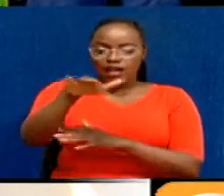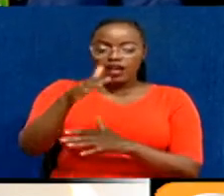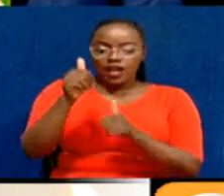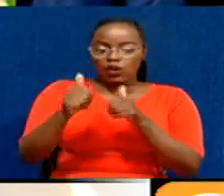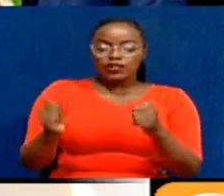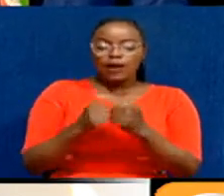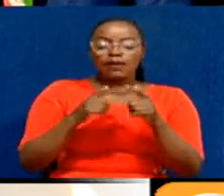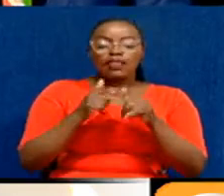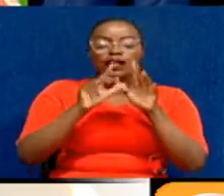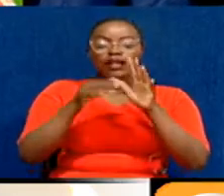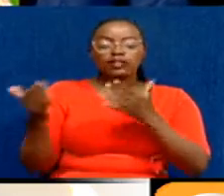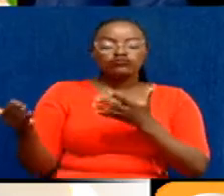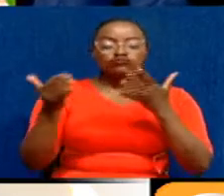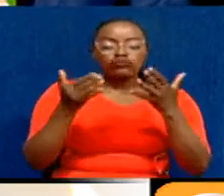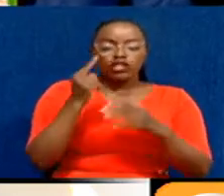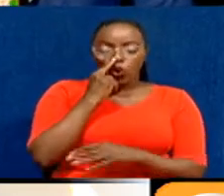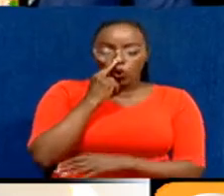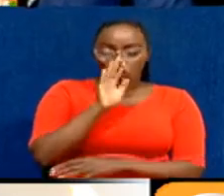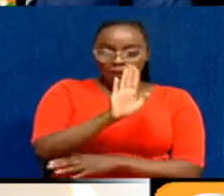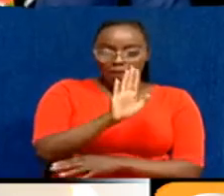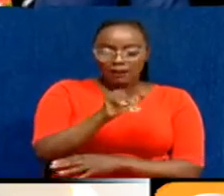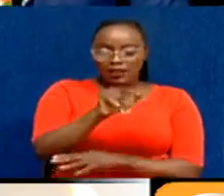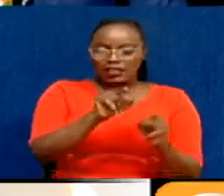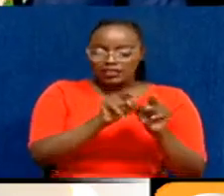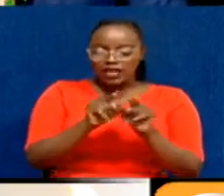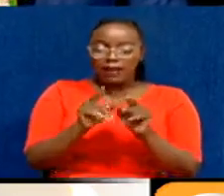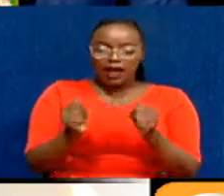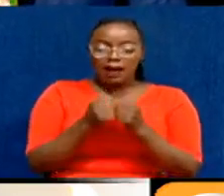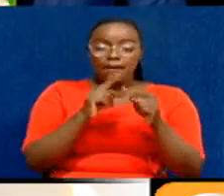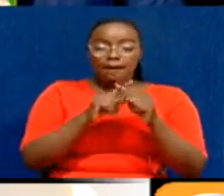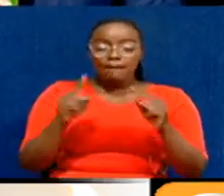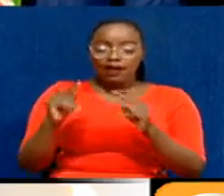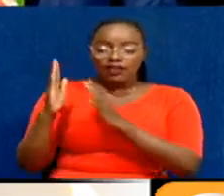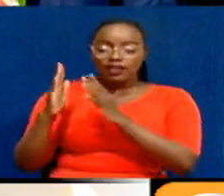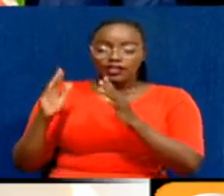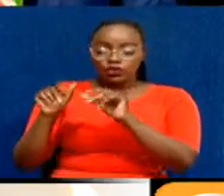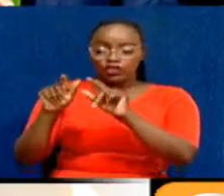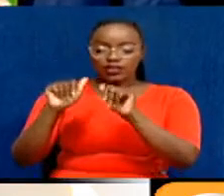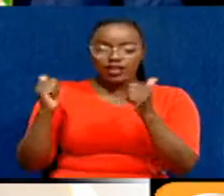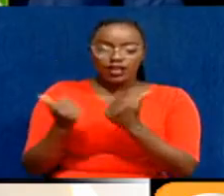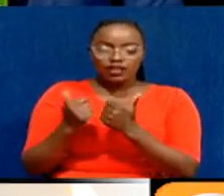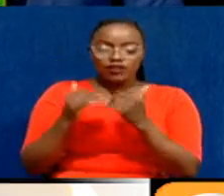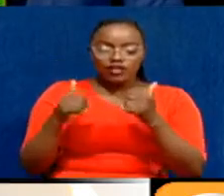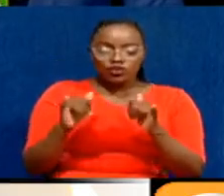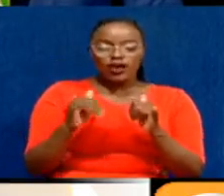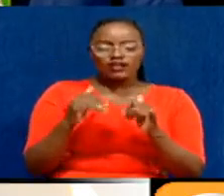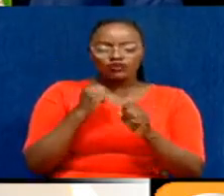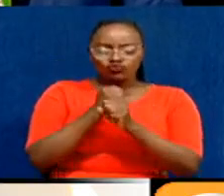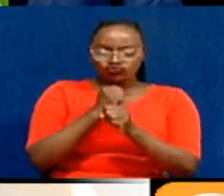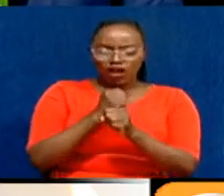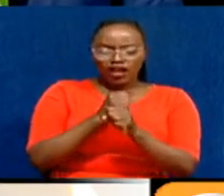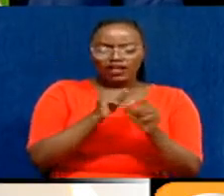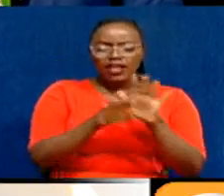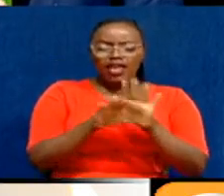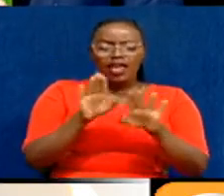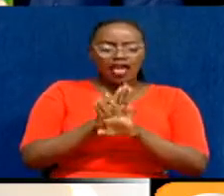home. That is still what the that is still the headache that the security agencies are trying to firm up. But here in Othaya, it's